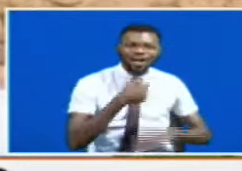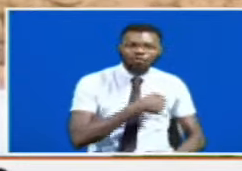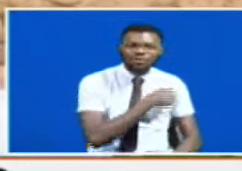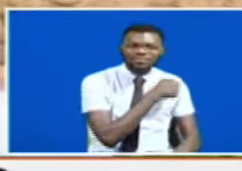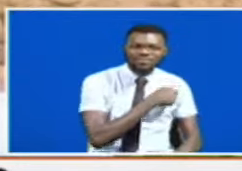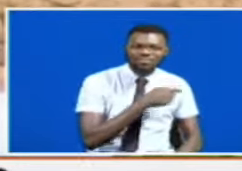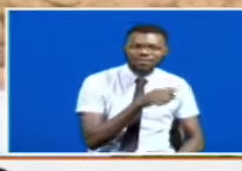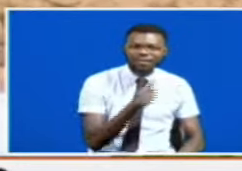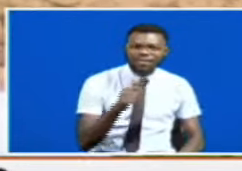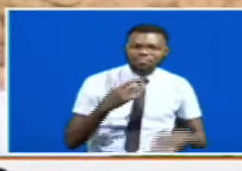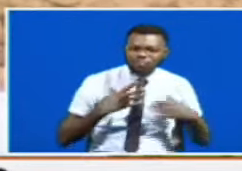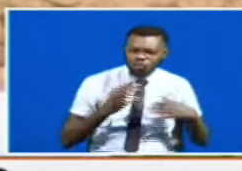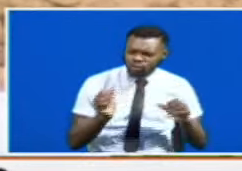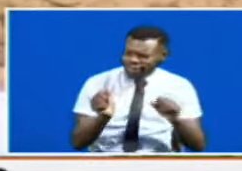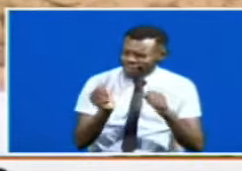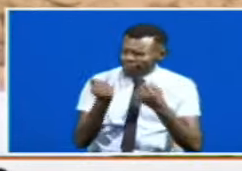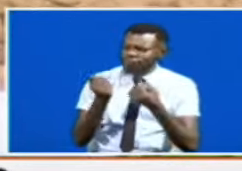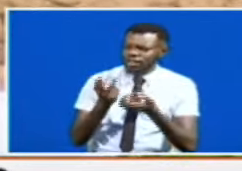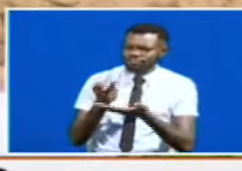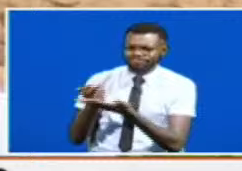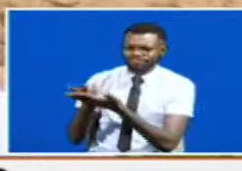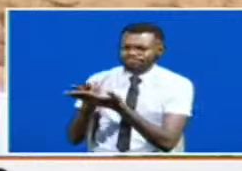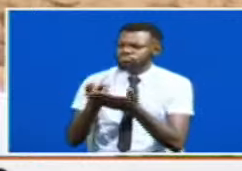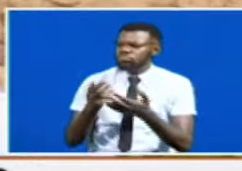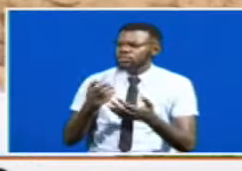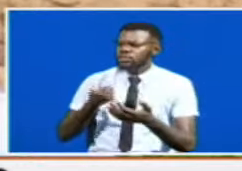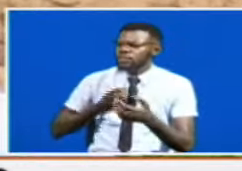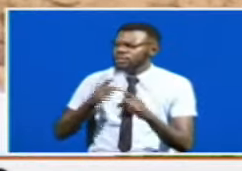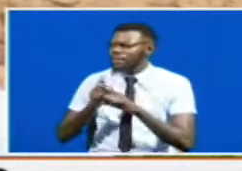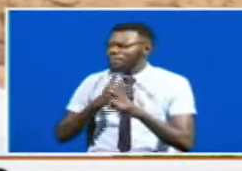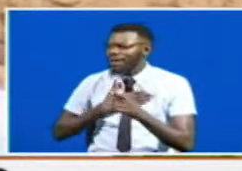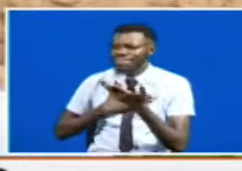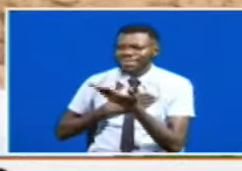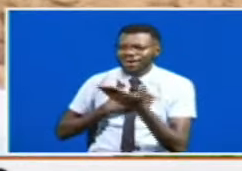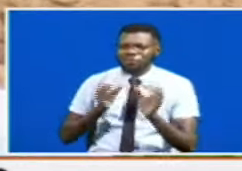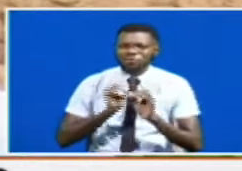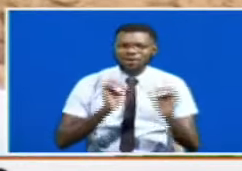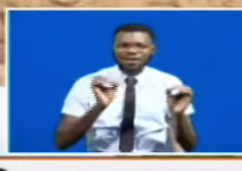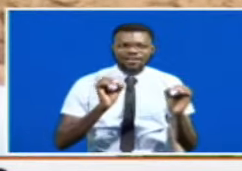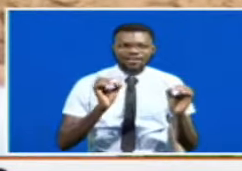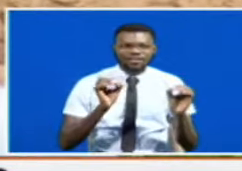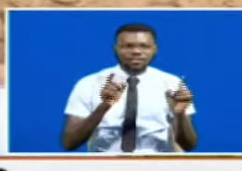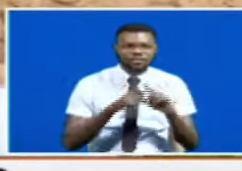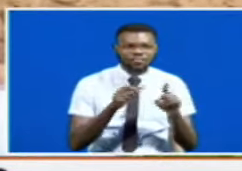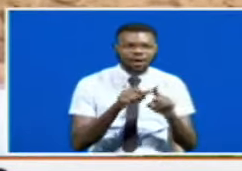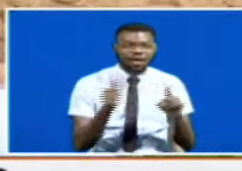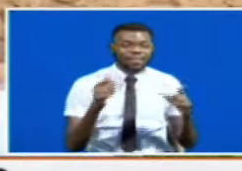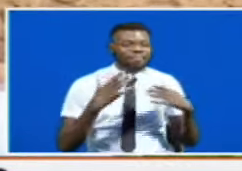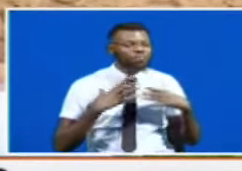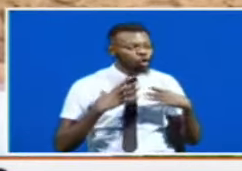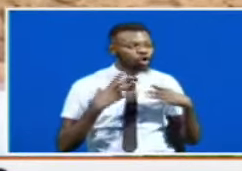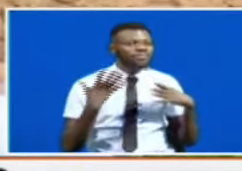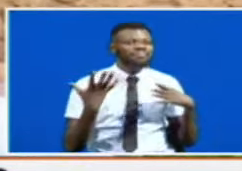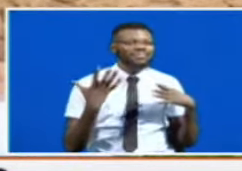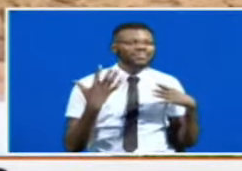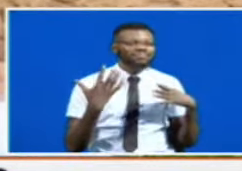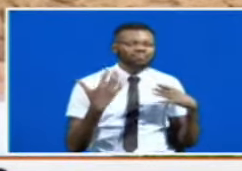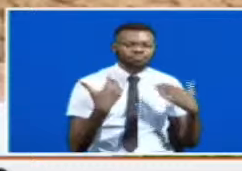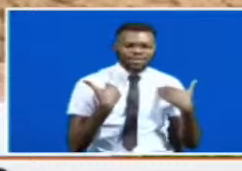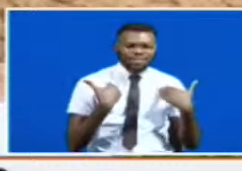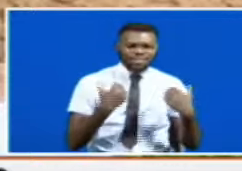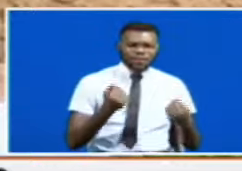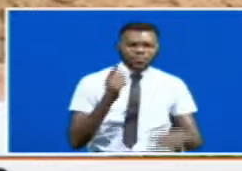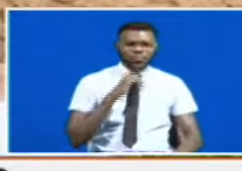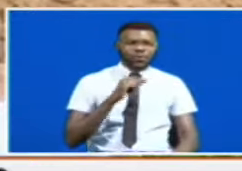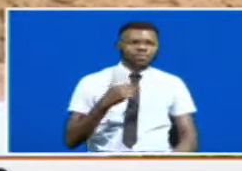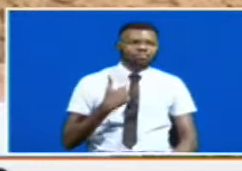umeokolewa, lakini sikupata dadangu. Nikaenda penye wengine walikuwa wamepona kuokolewa, nikaenda